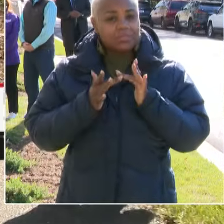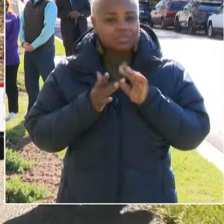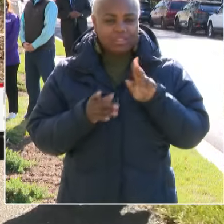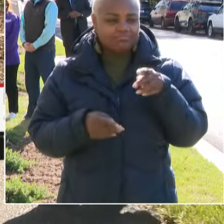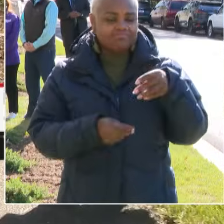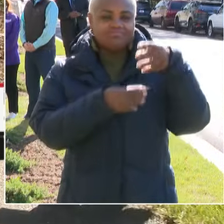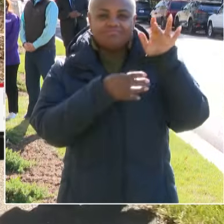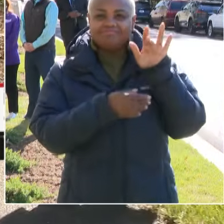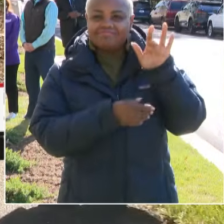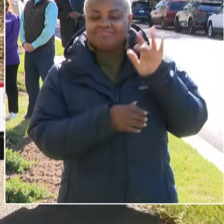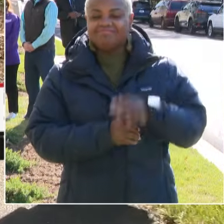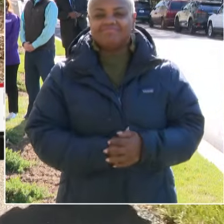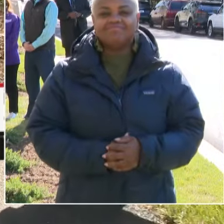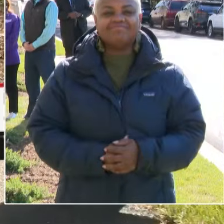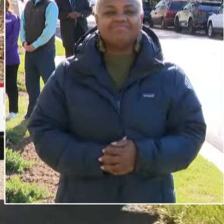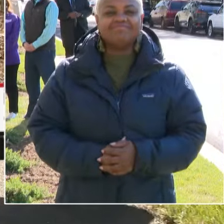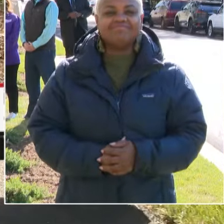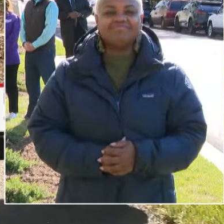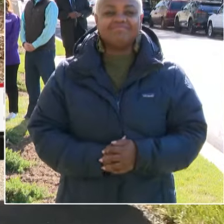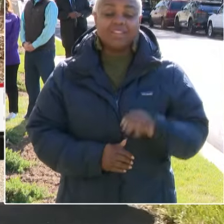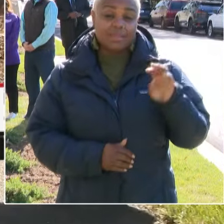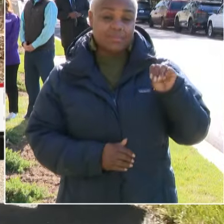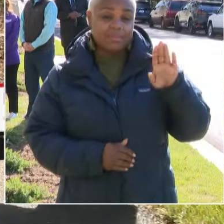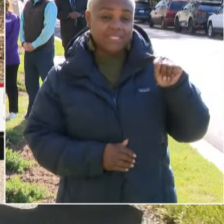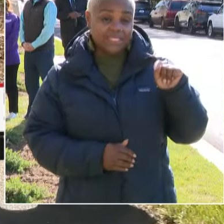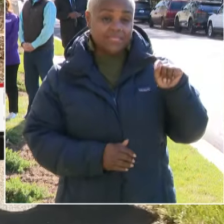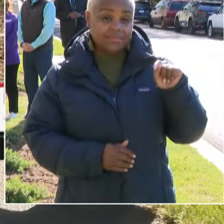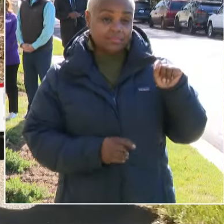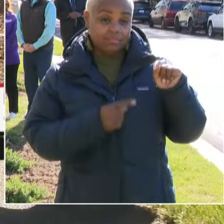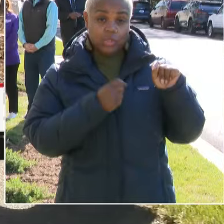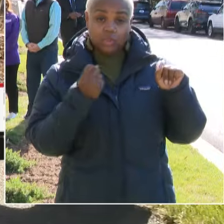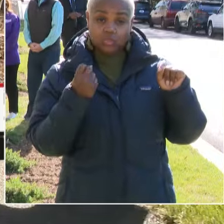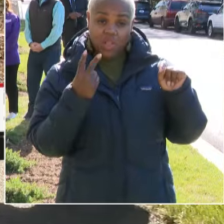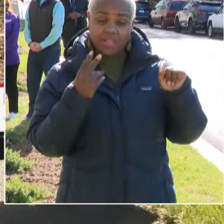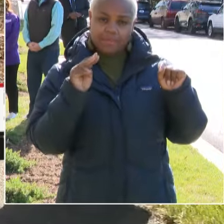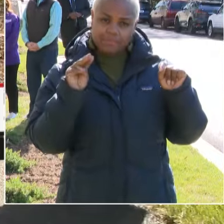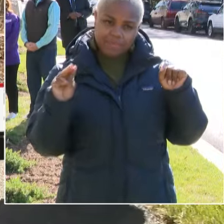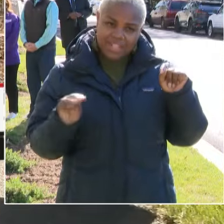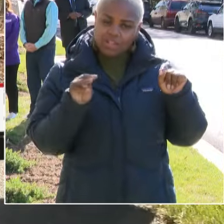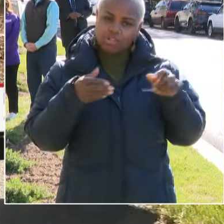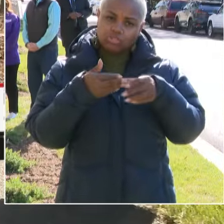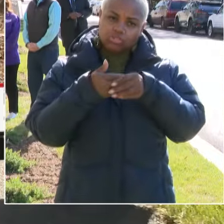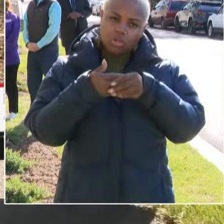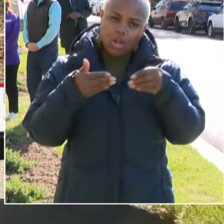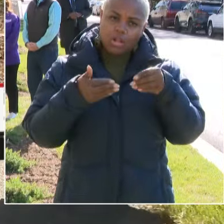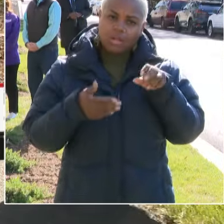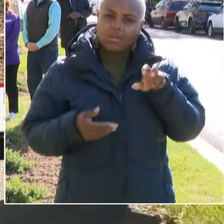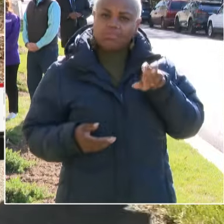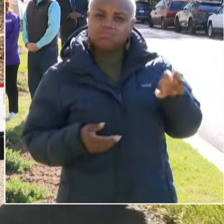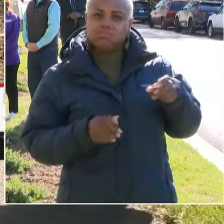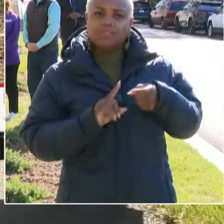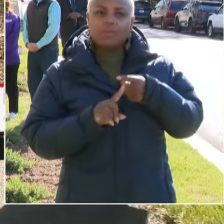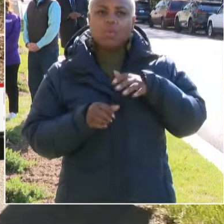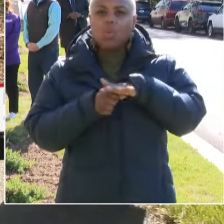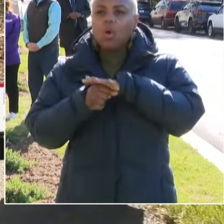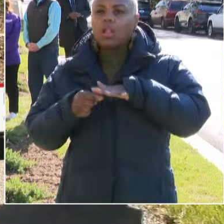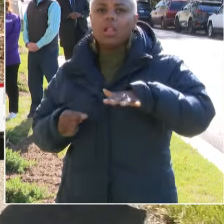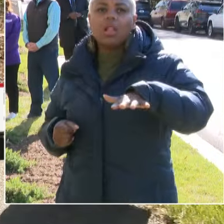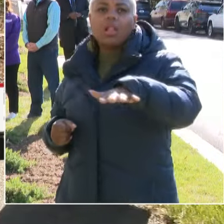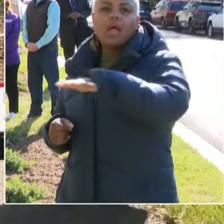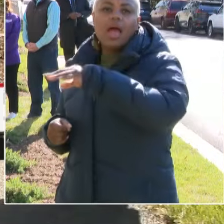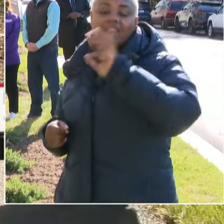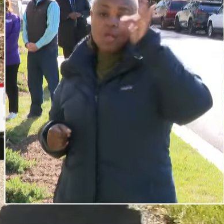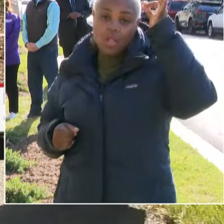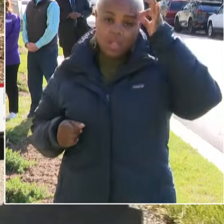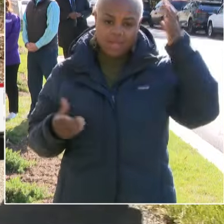MBT extension is a $12 million investment funded through federal and district dollars that reflects Mayor Bowser's strong commitment to building a